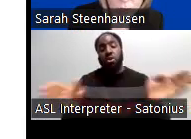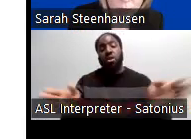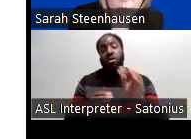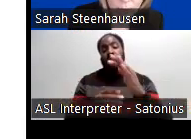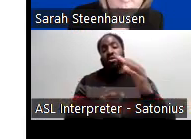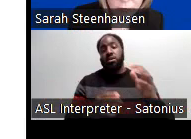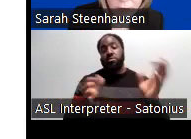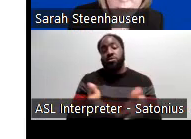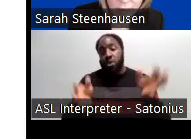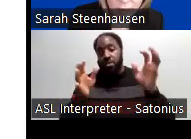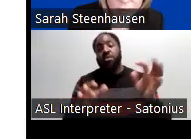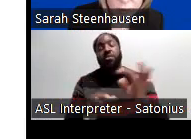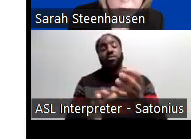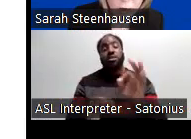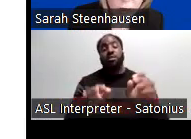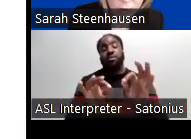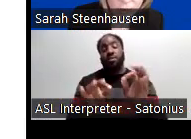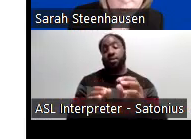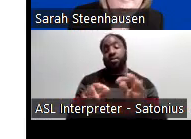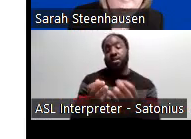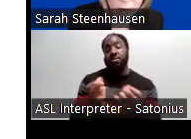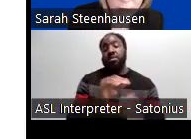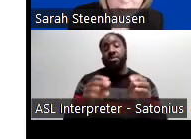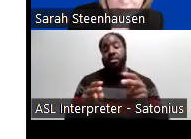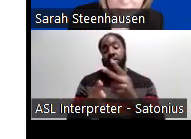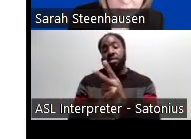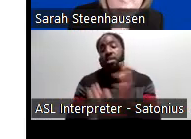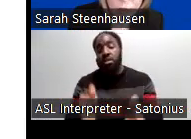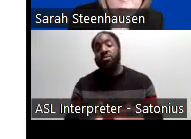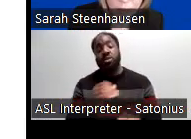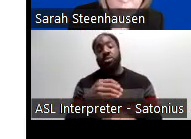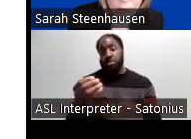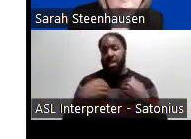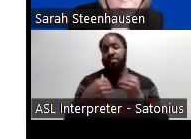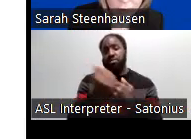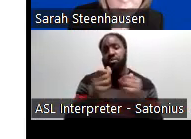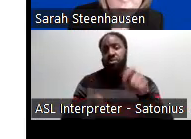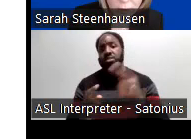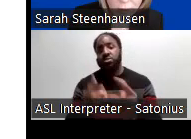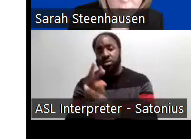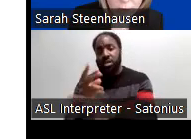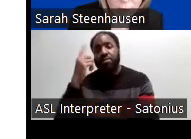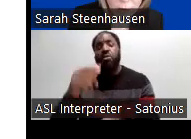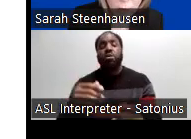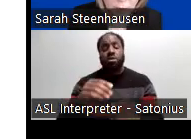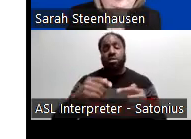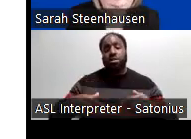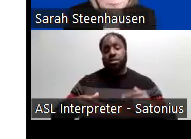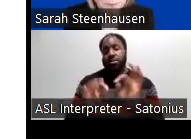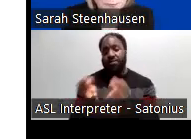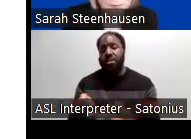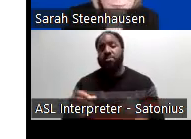population of family and friend caregivers are given the support that they need to care for their loved ones at home and in the